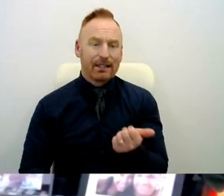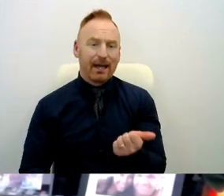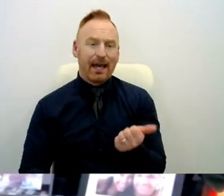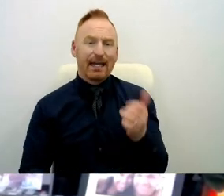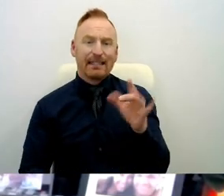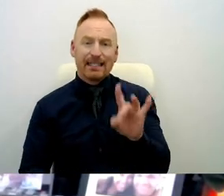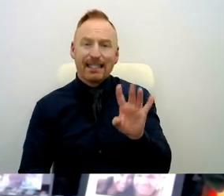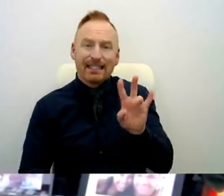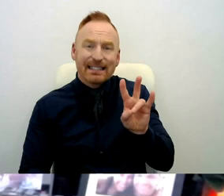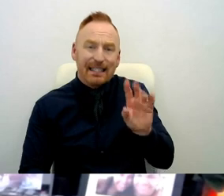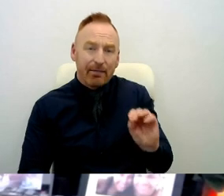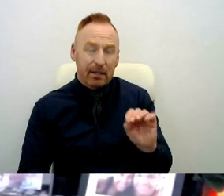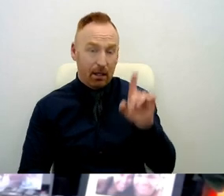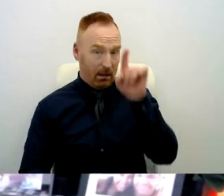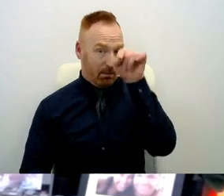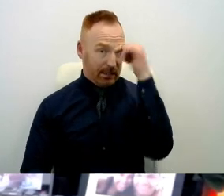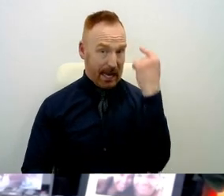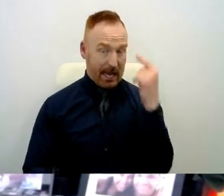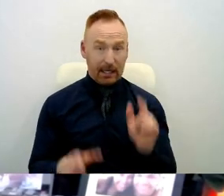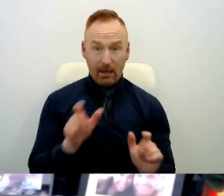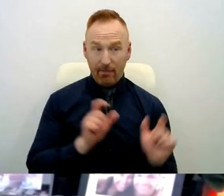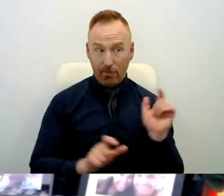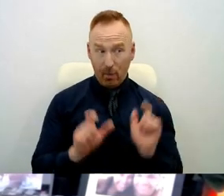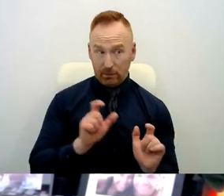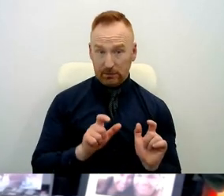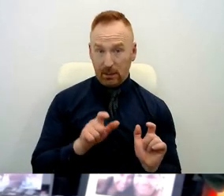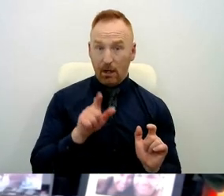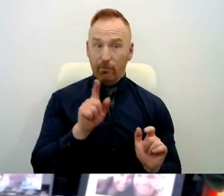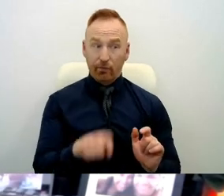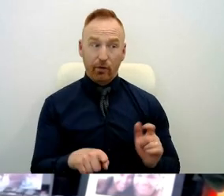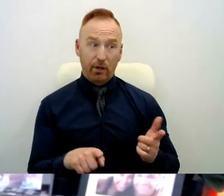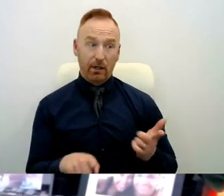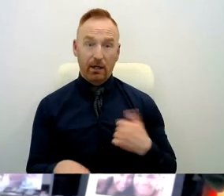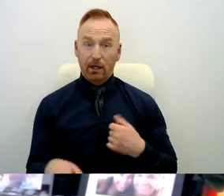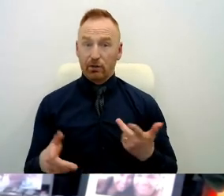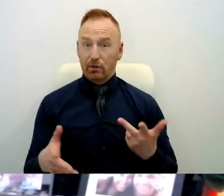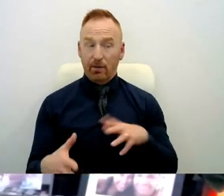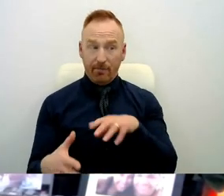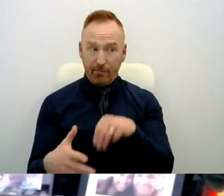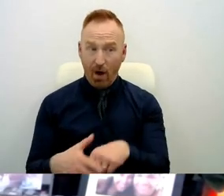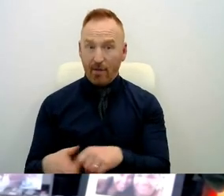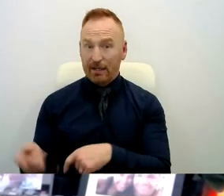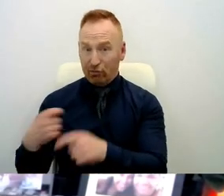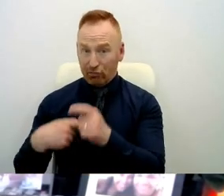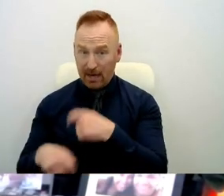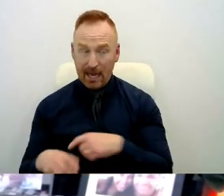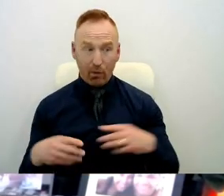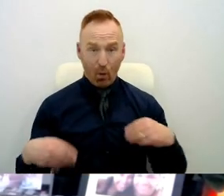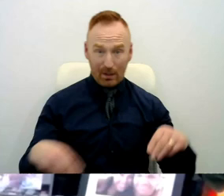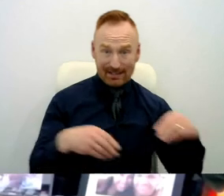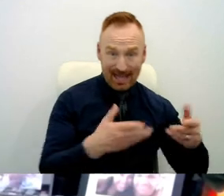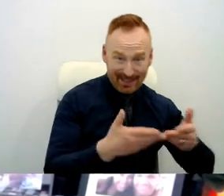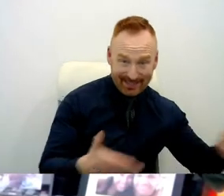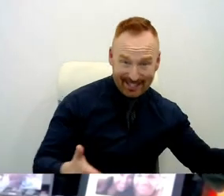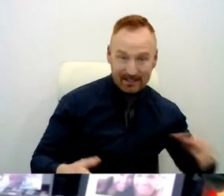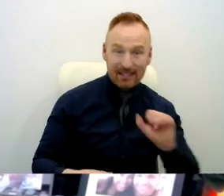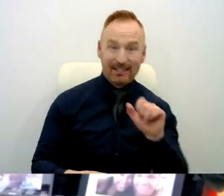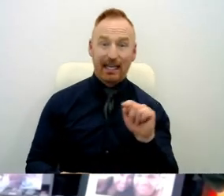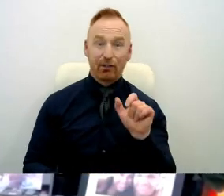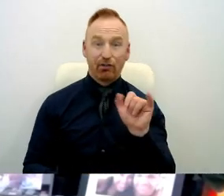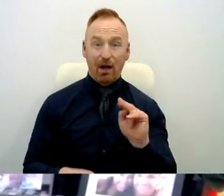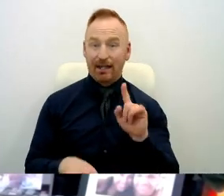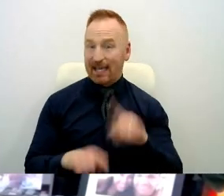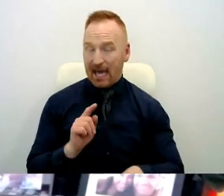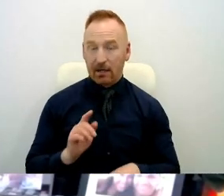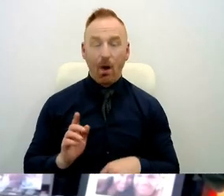1870, Black folks were prohibited from practicing a trade or selling goods in St. John. They were barred from